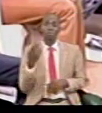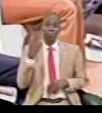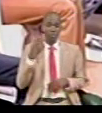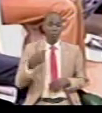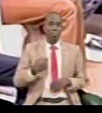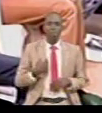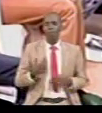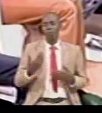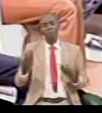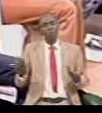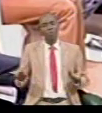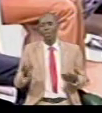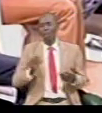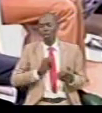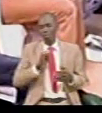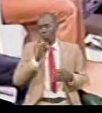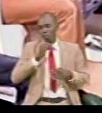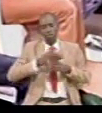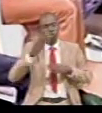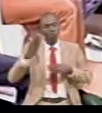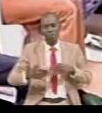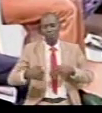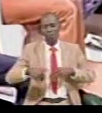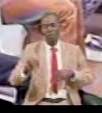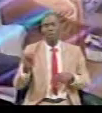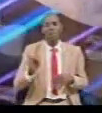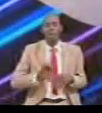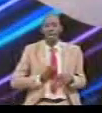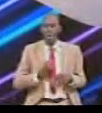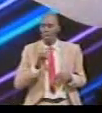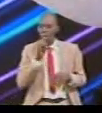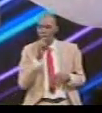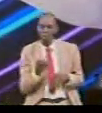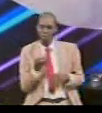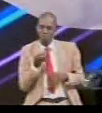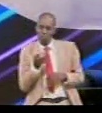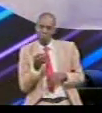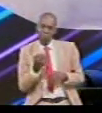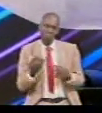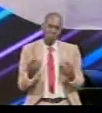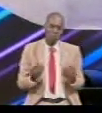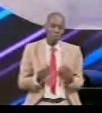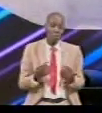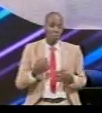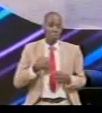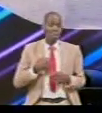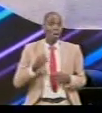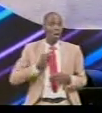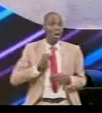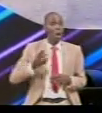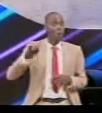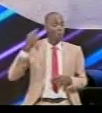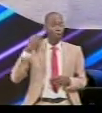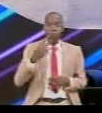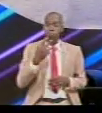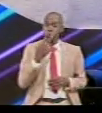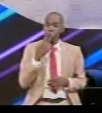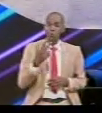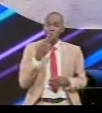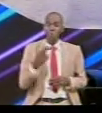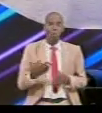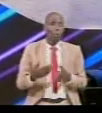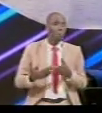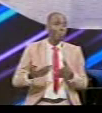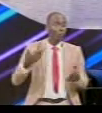sins. It's not that they're passing away little by little. I was smoking before. If you knew when I was